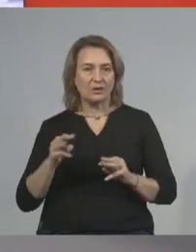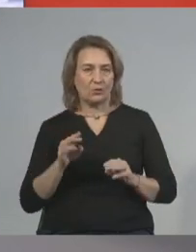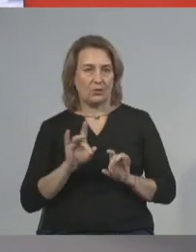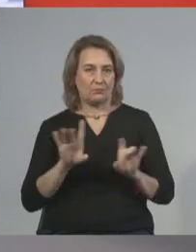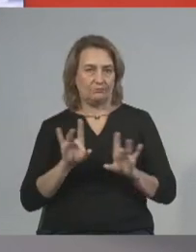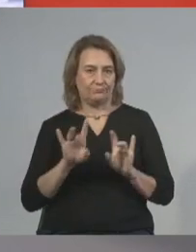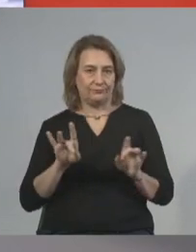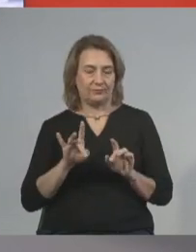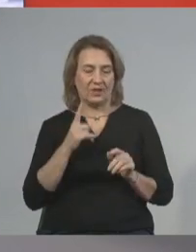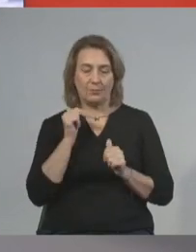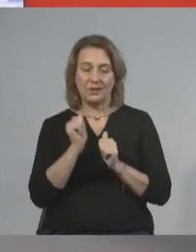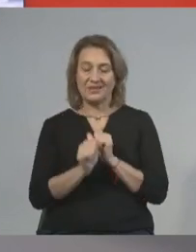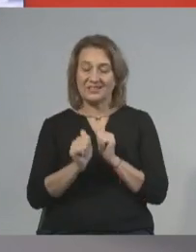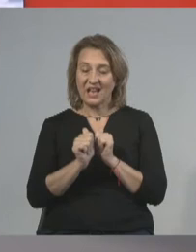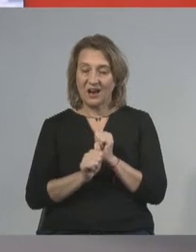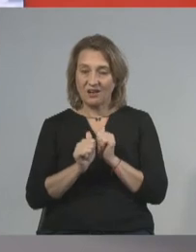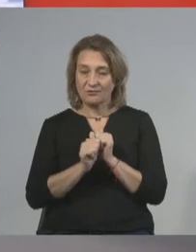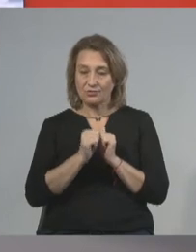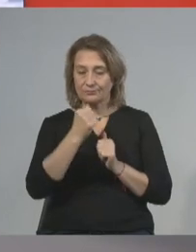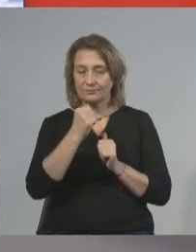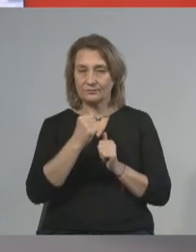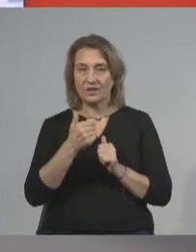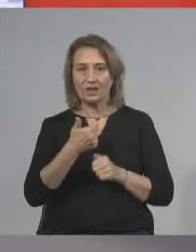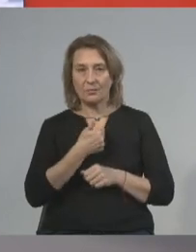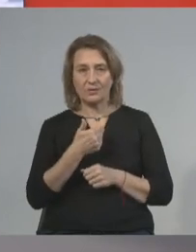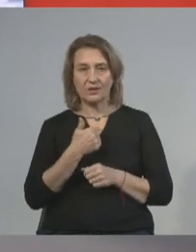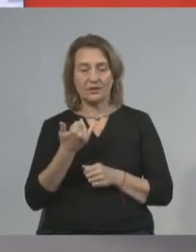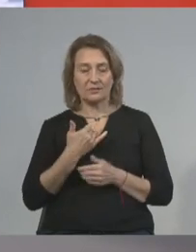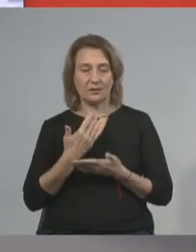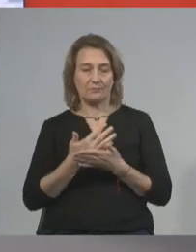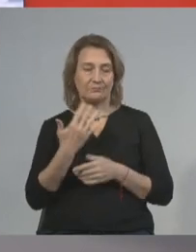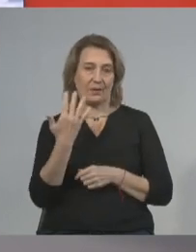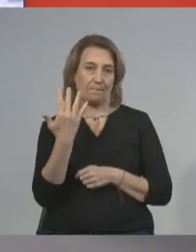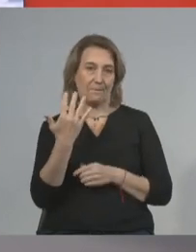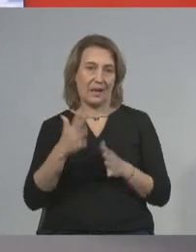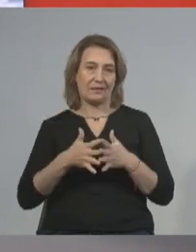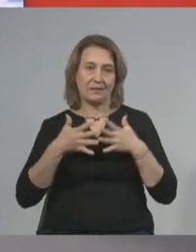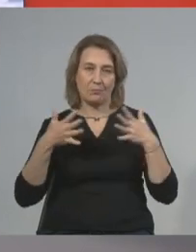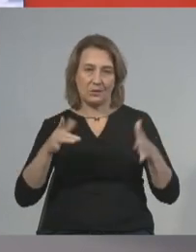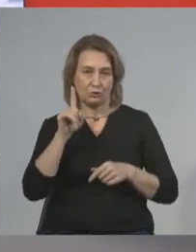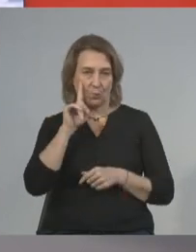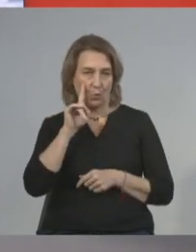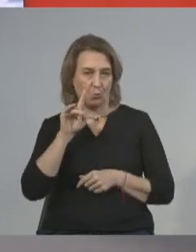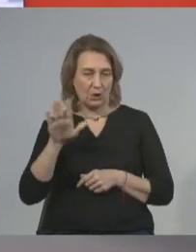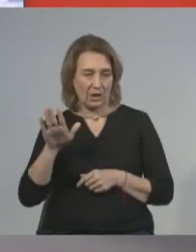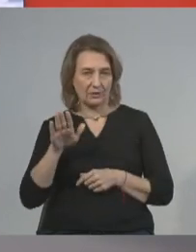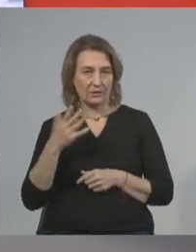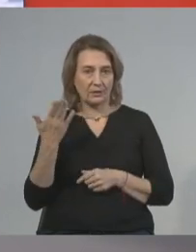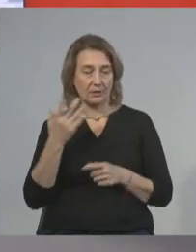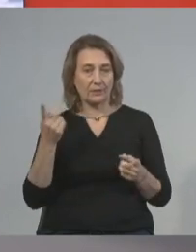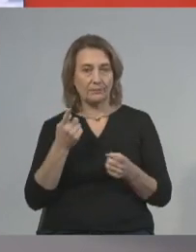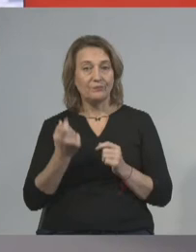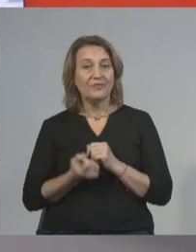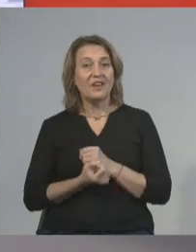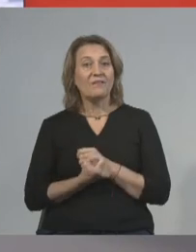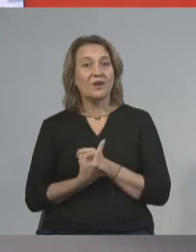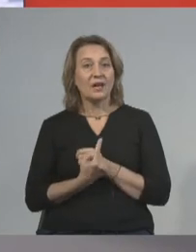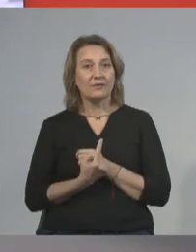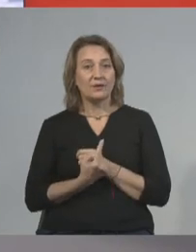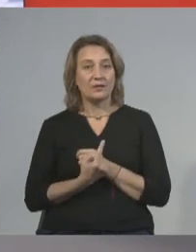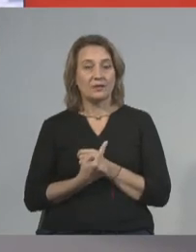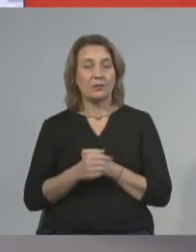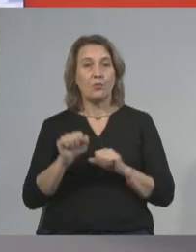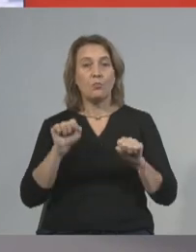information sphere in ukraine and now i would like to listed about to tell you about five most popular